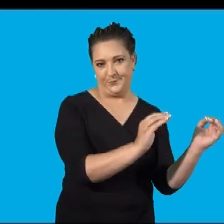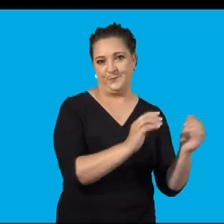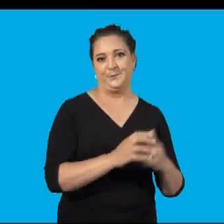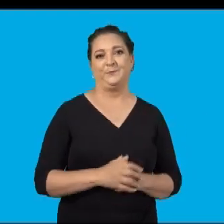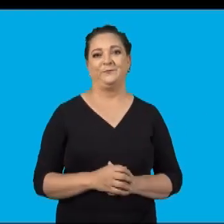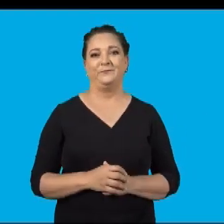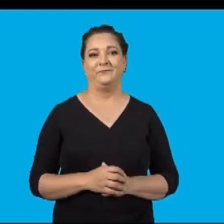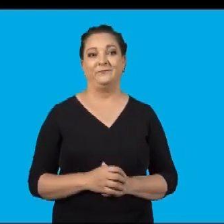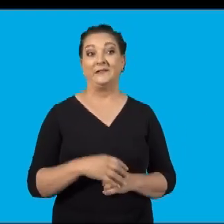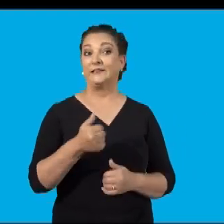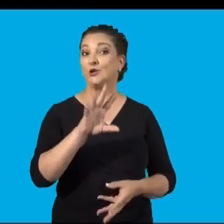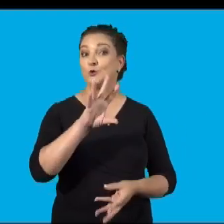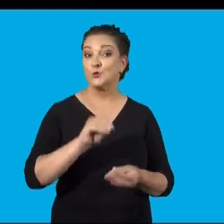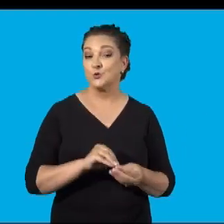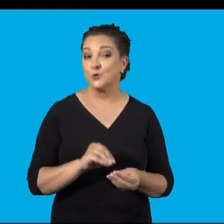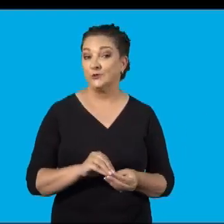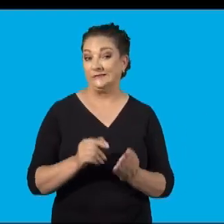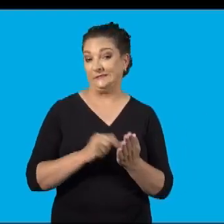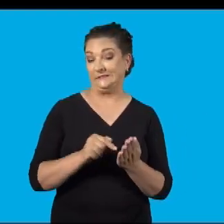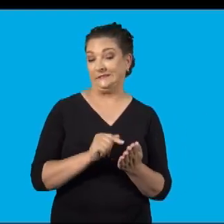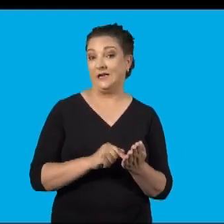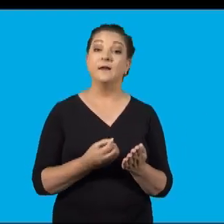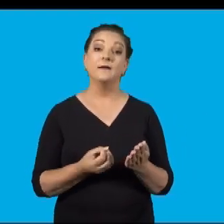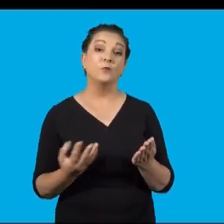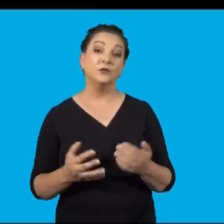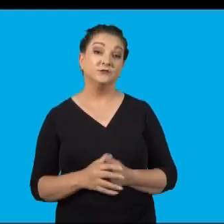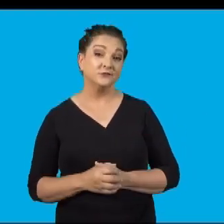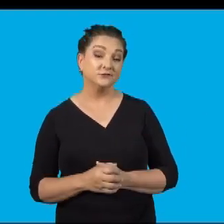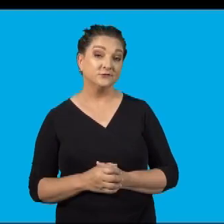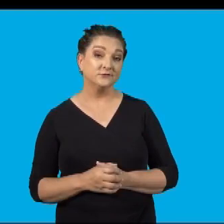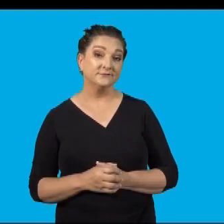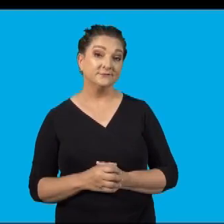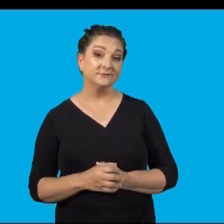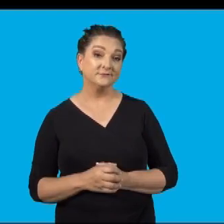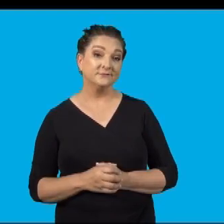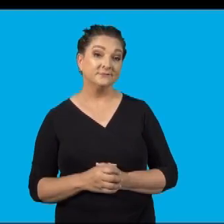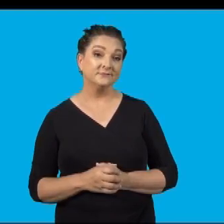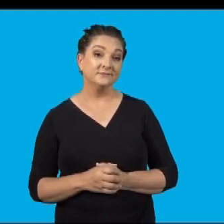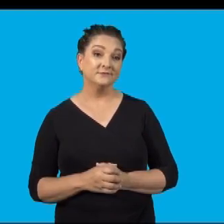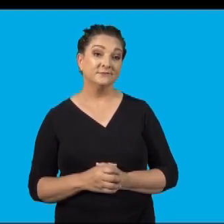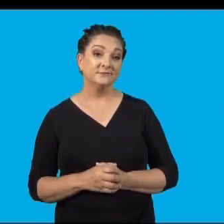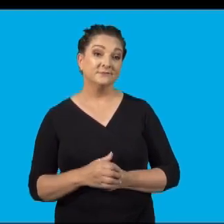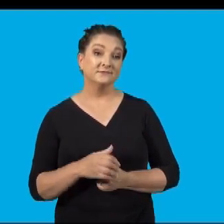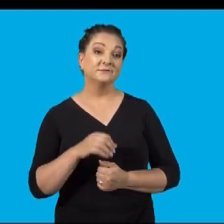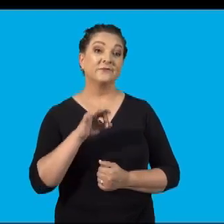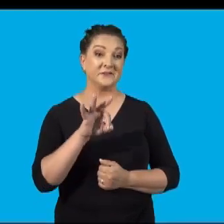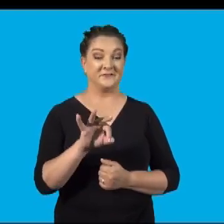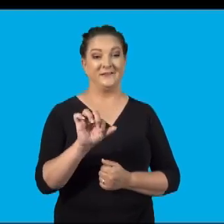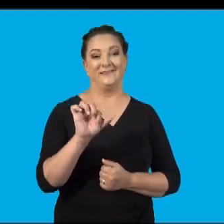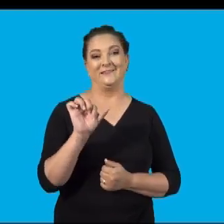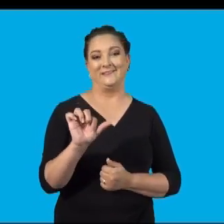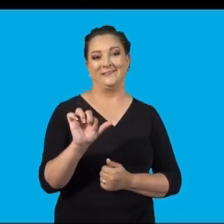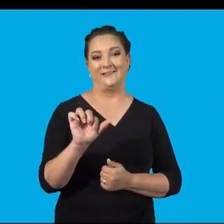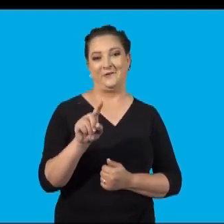8,125. I close my bracket. And then the total on your calculators, how much do you get? You get